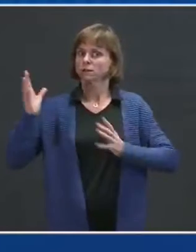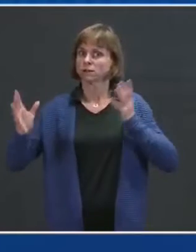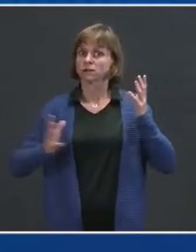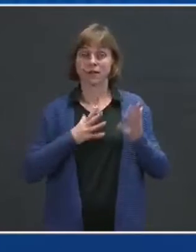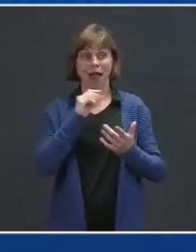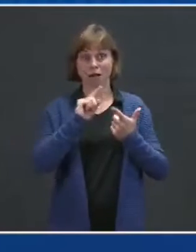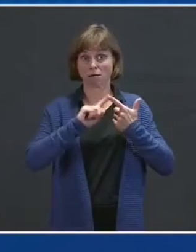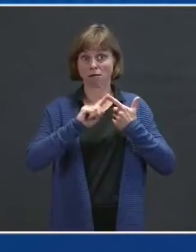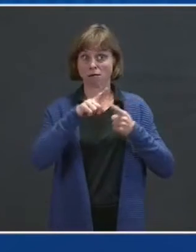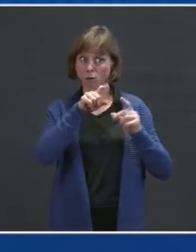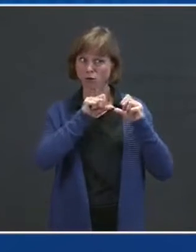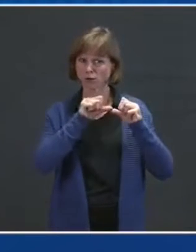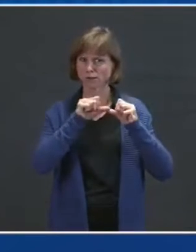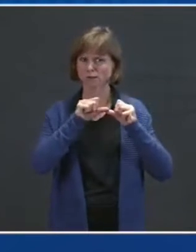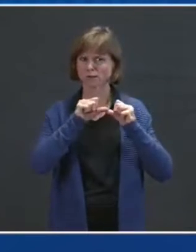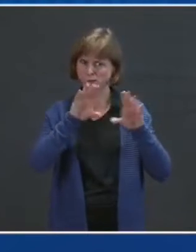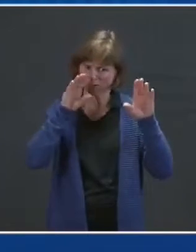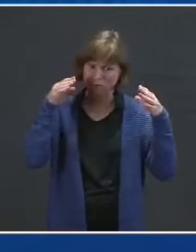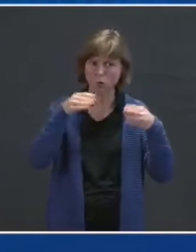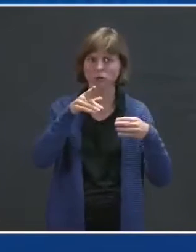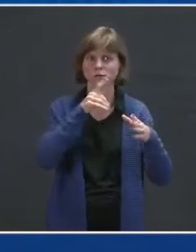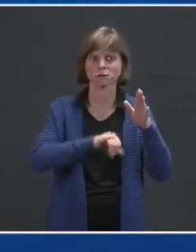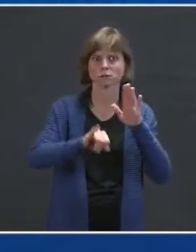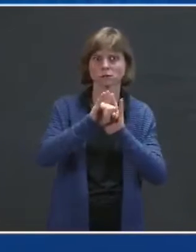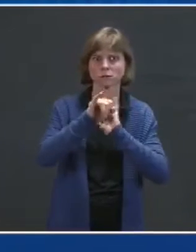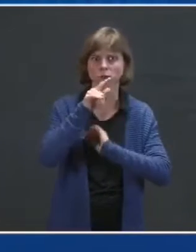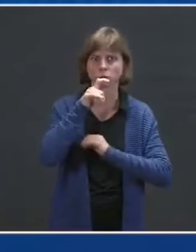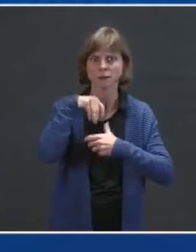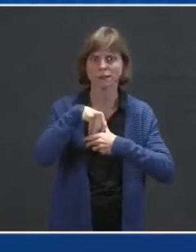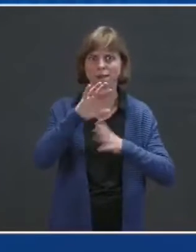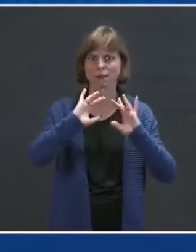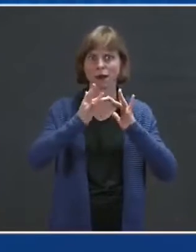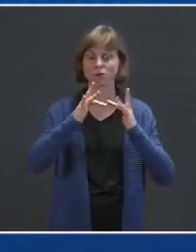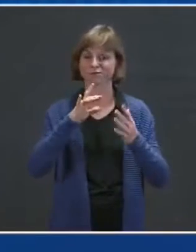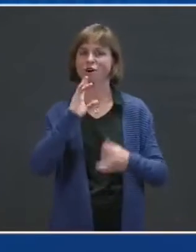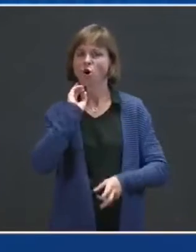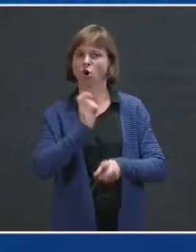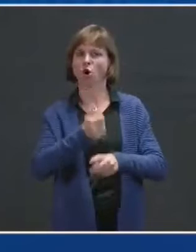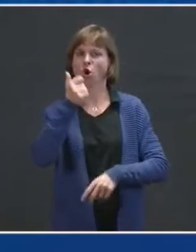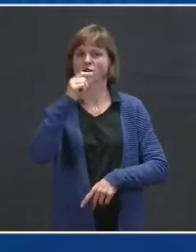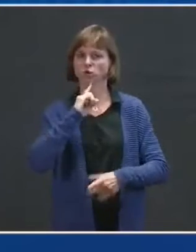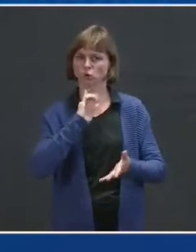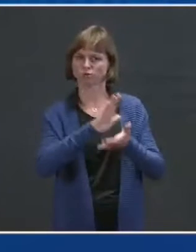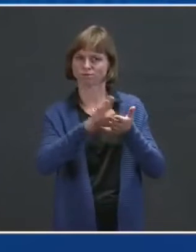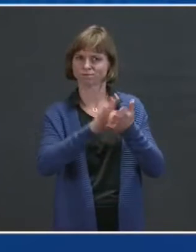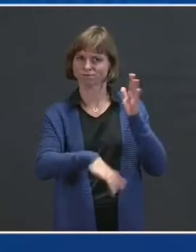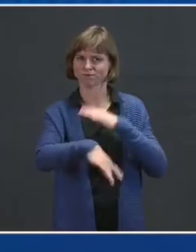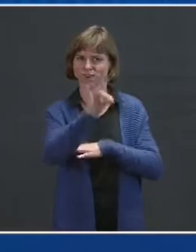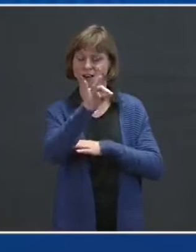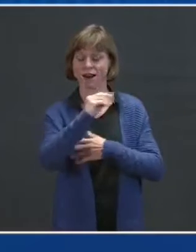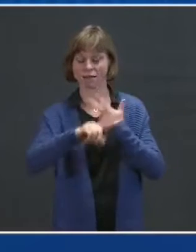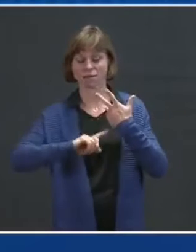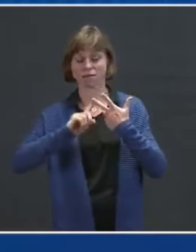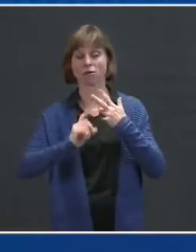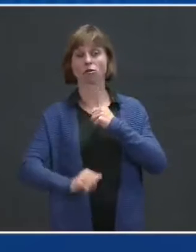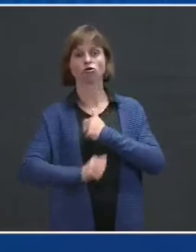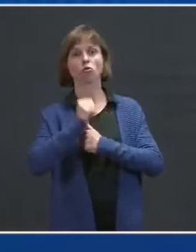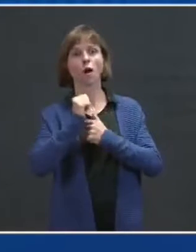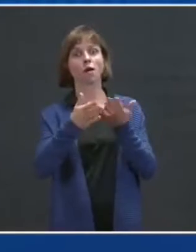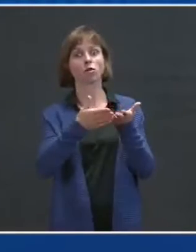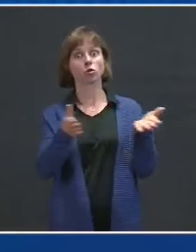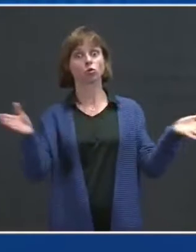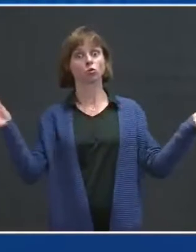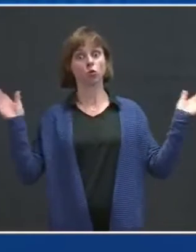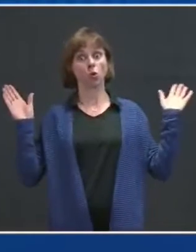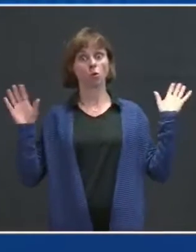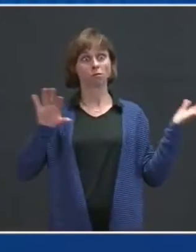they focused on the identity part of the network, which is the hardest to clean up. And threat, the scope and scale to